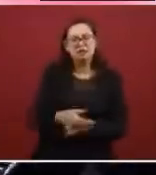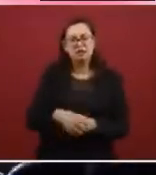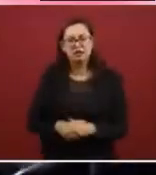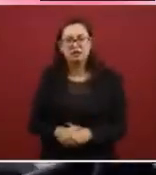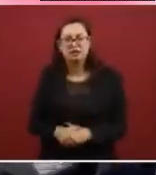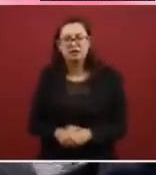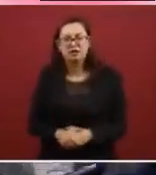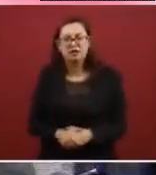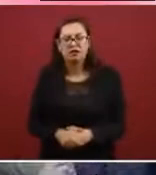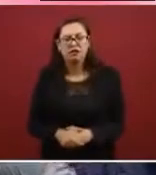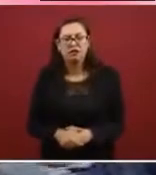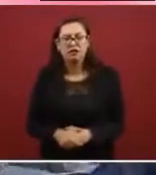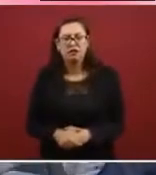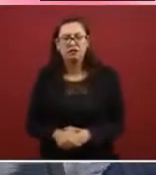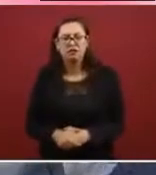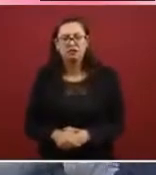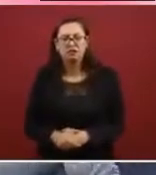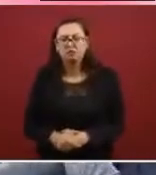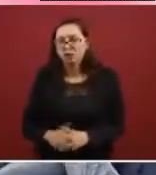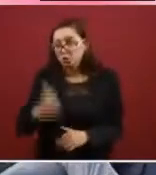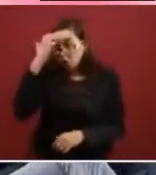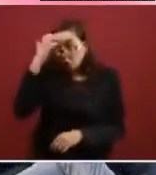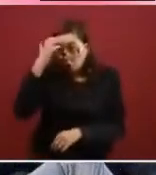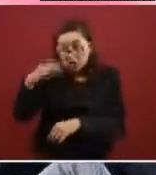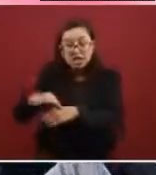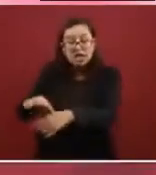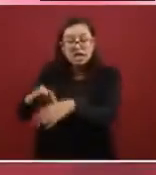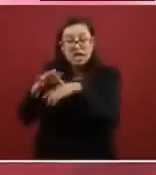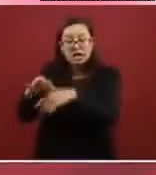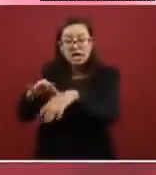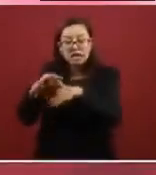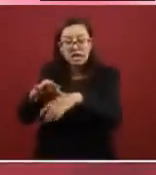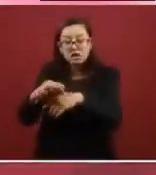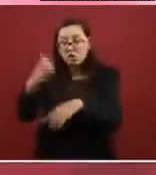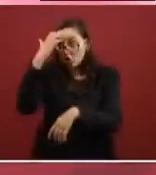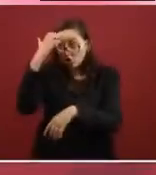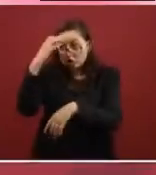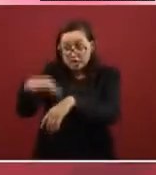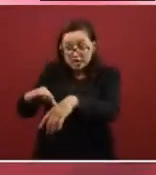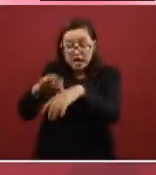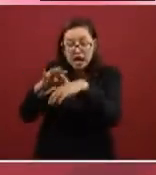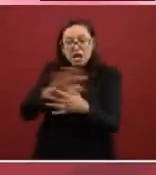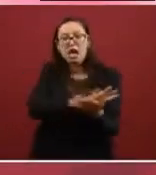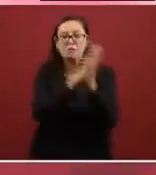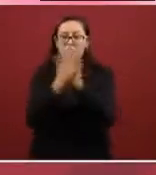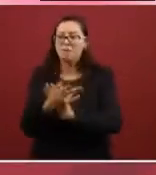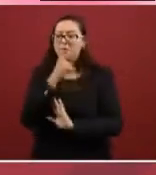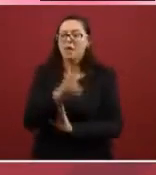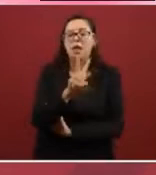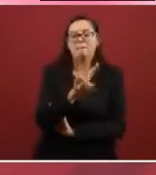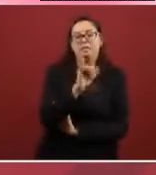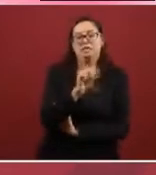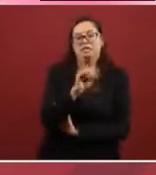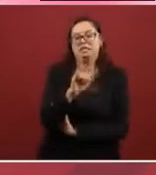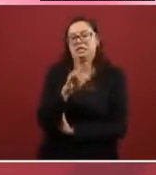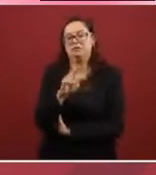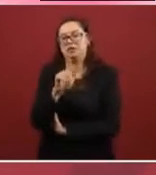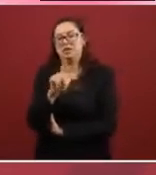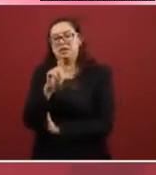O sea, conocer la realidad. To understand the reality invisibilidad. That converted